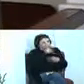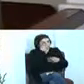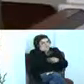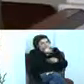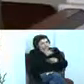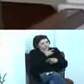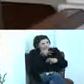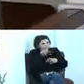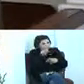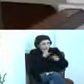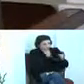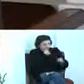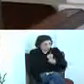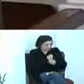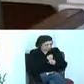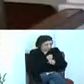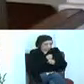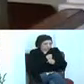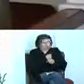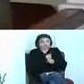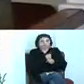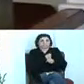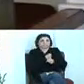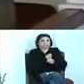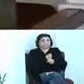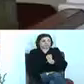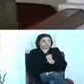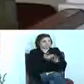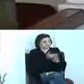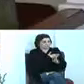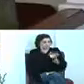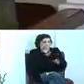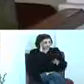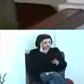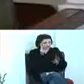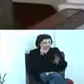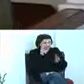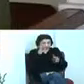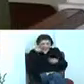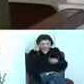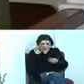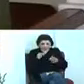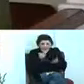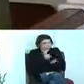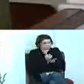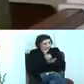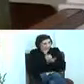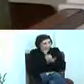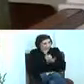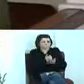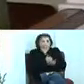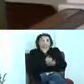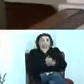before being helped. Each of us is